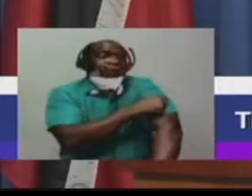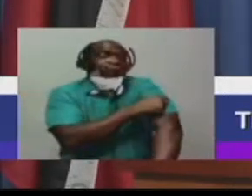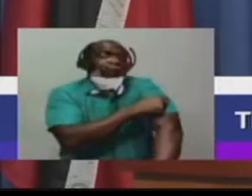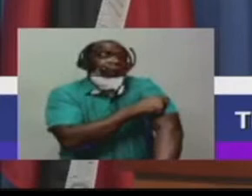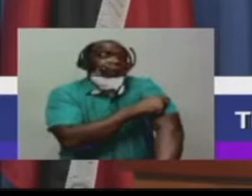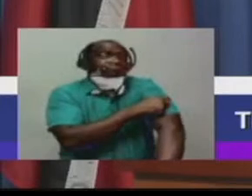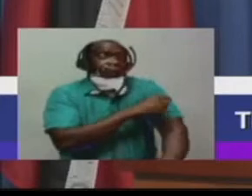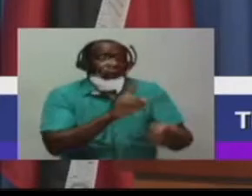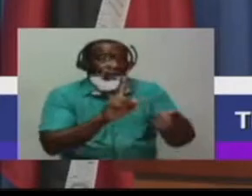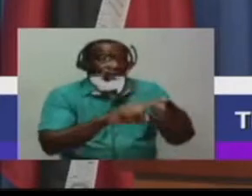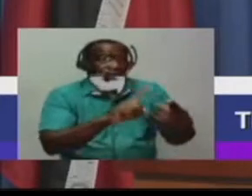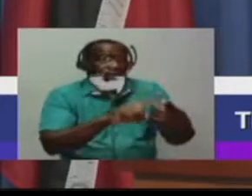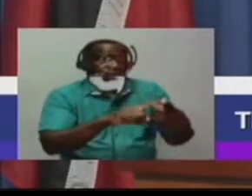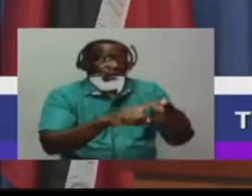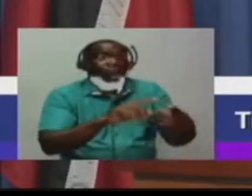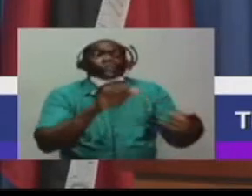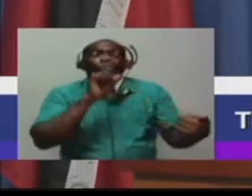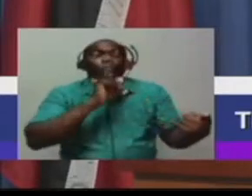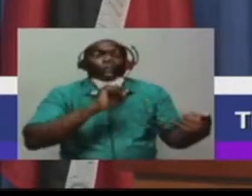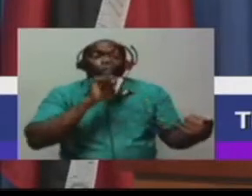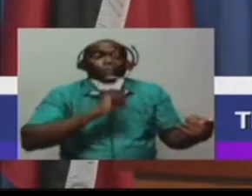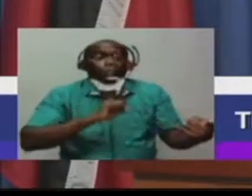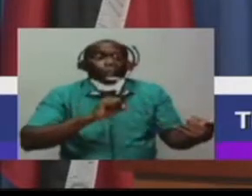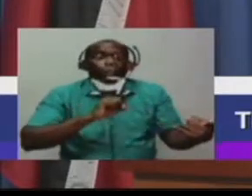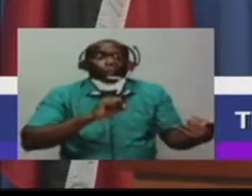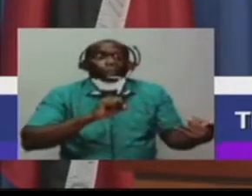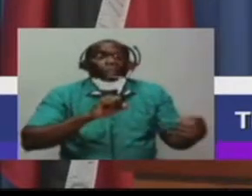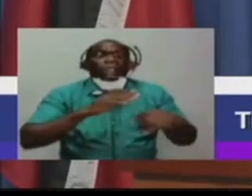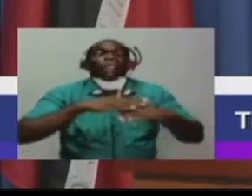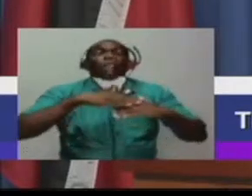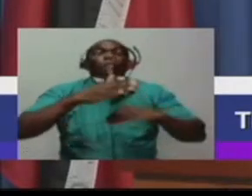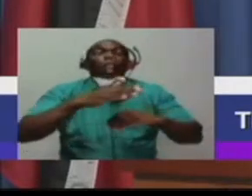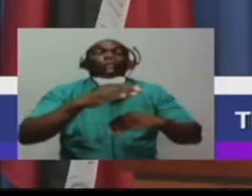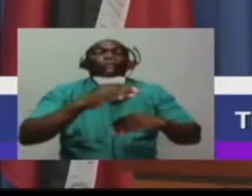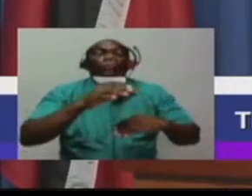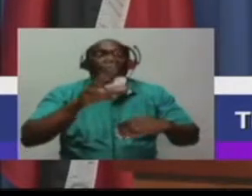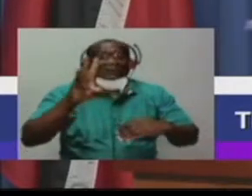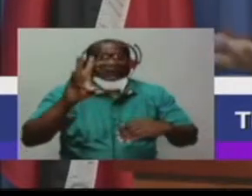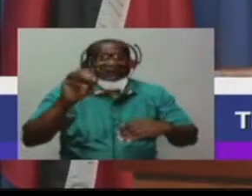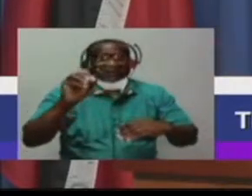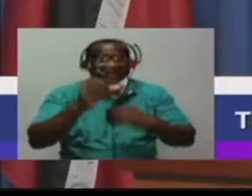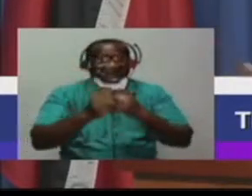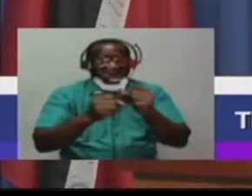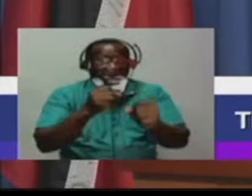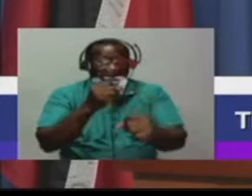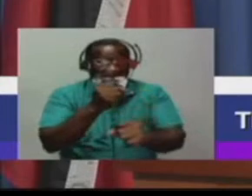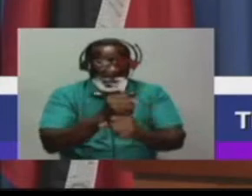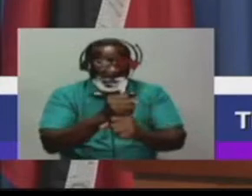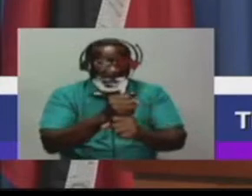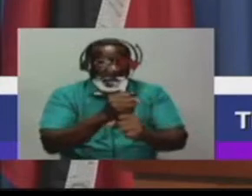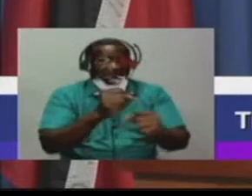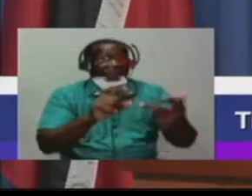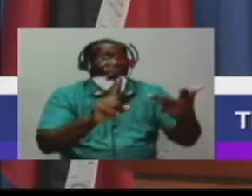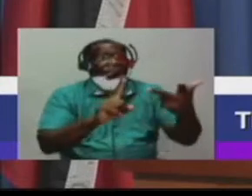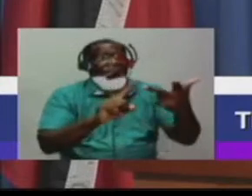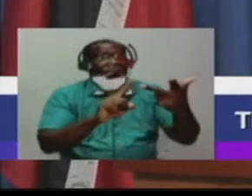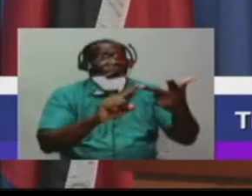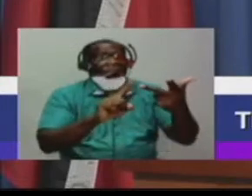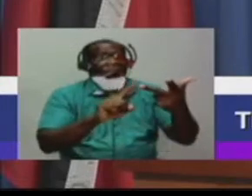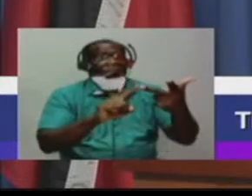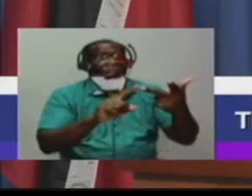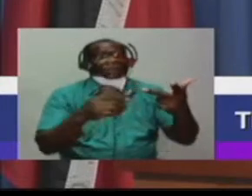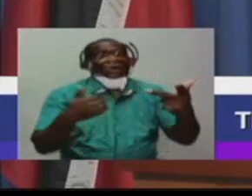60, and those who have underlying medical problems that we call comorbidities.